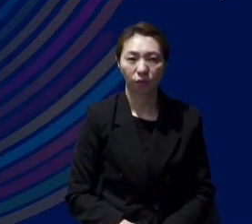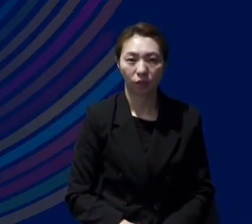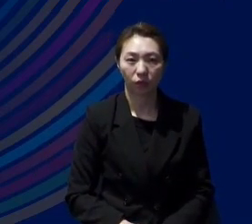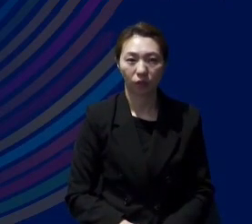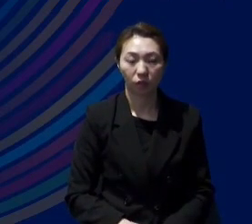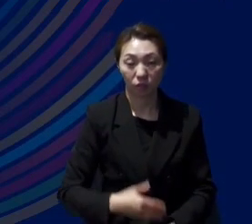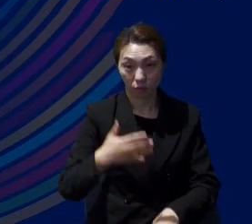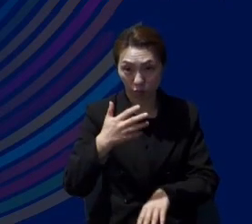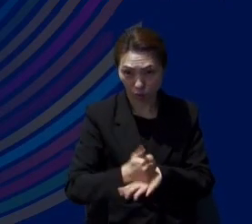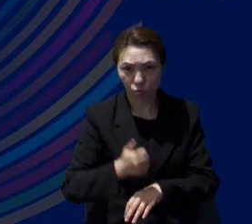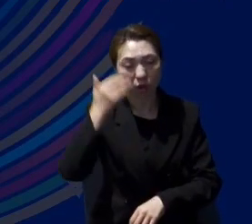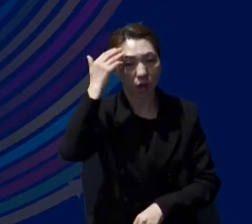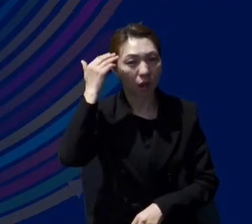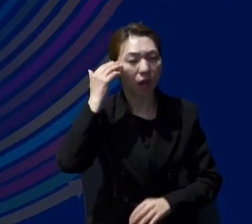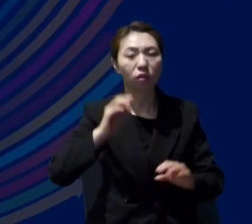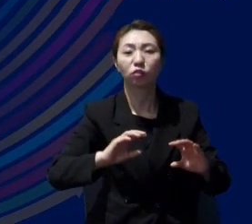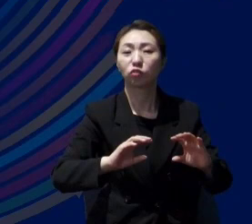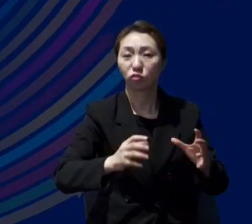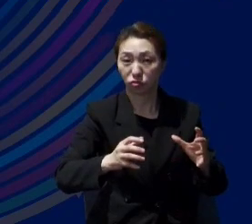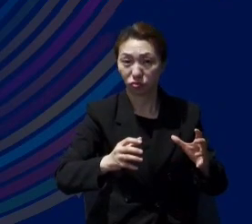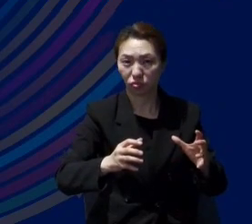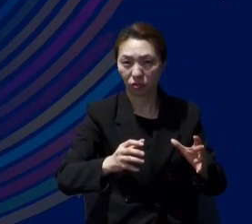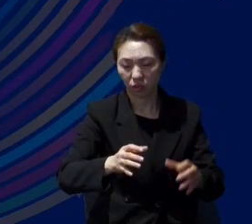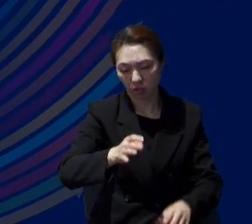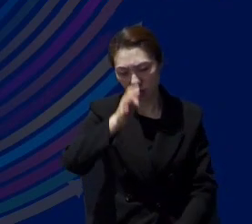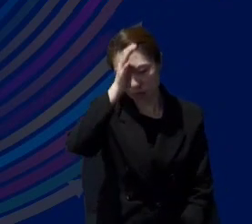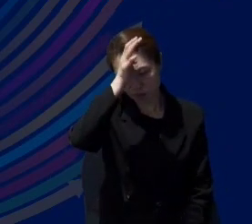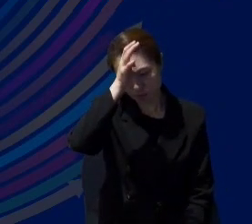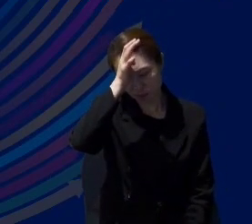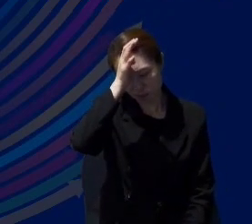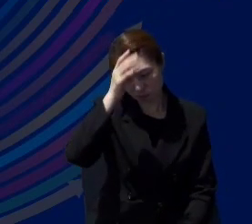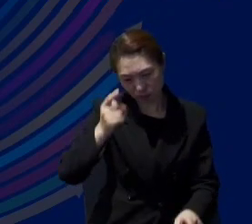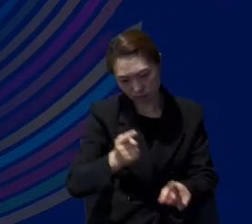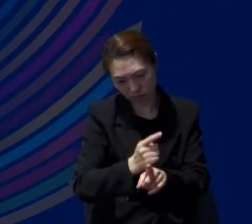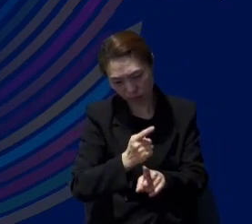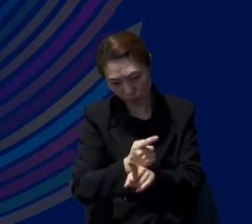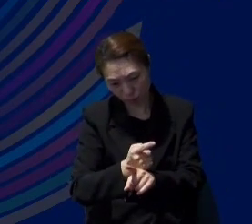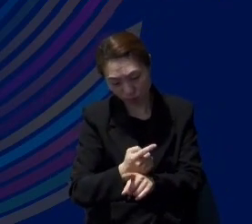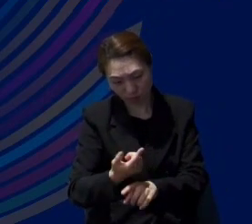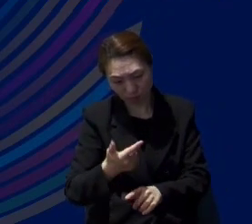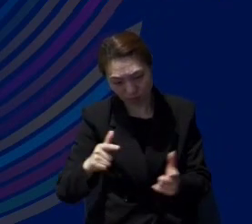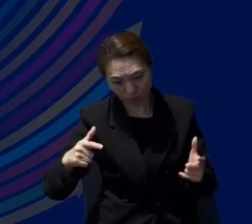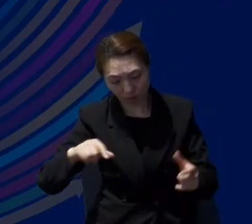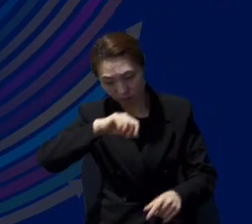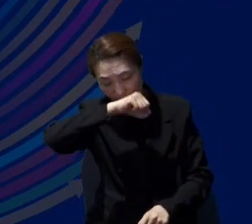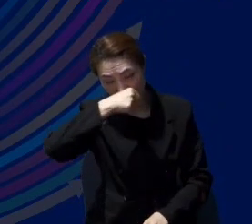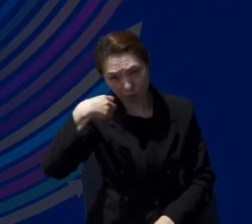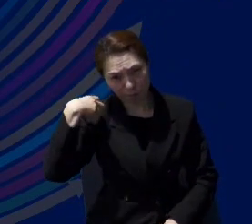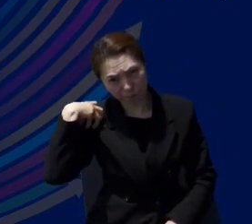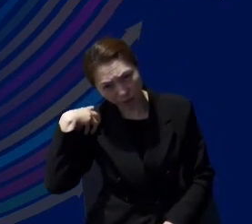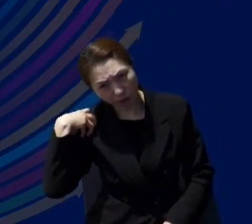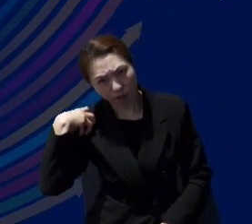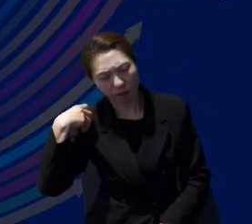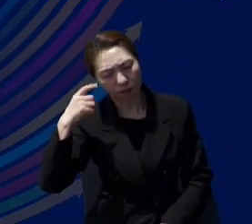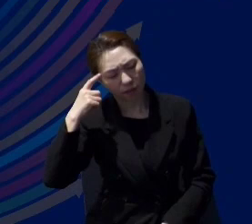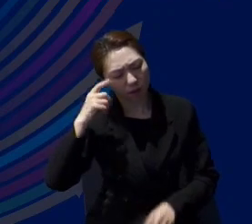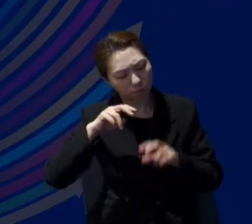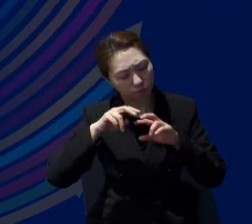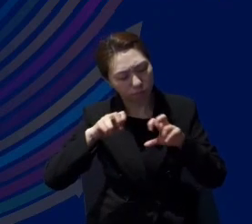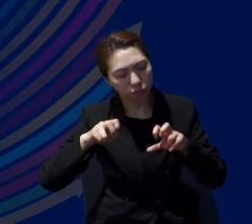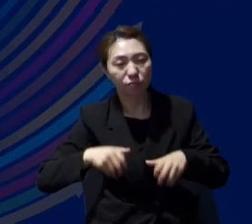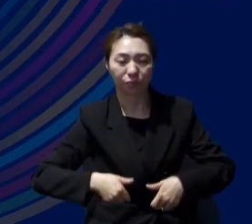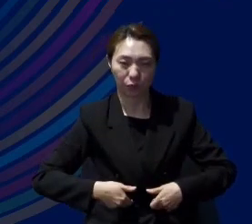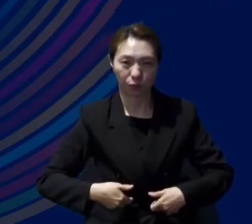is important. The previous research demonstrated the burden of disease in Korean population,